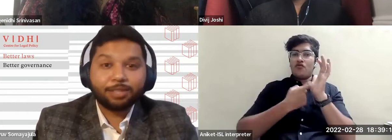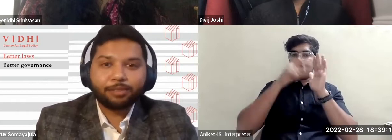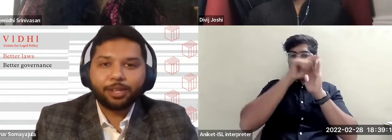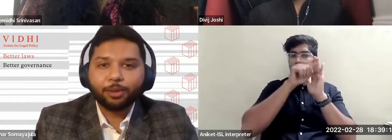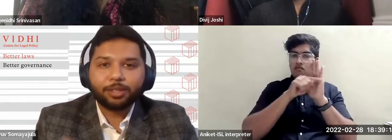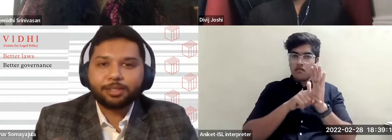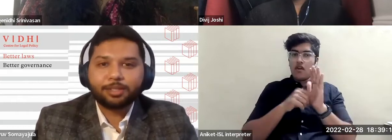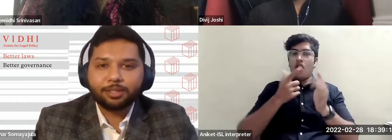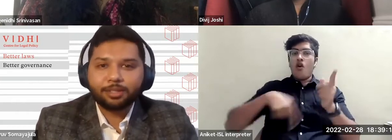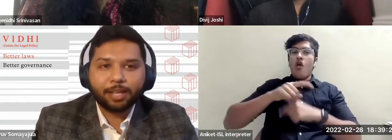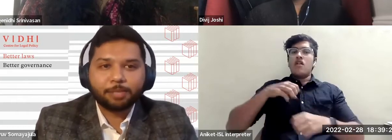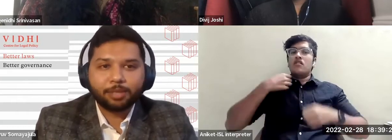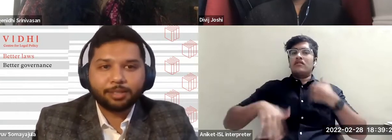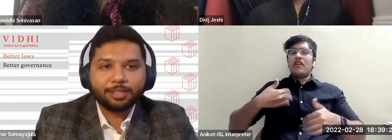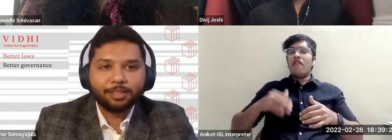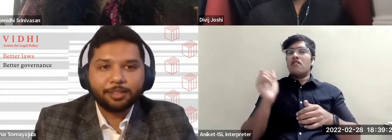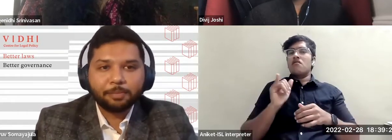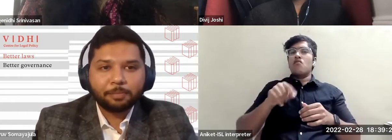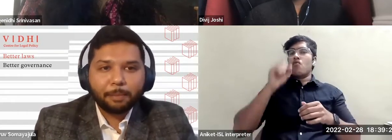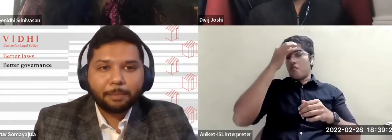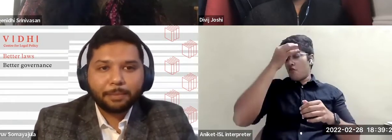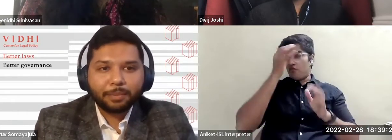them suffering onerous compliance burdens?